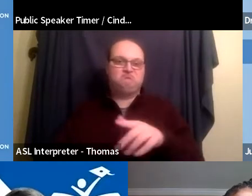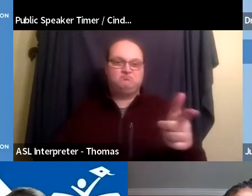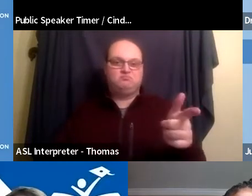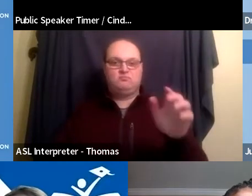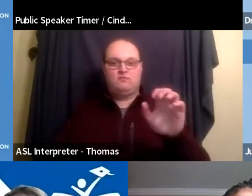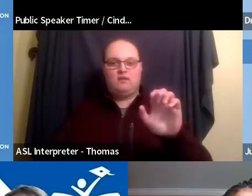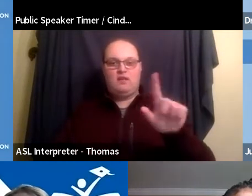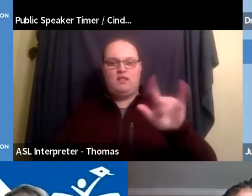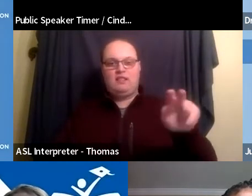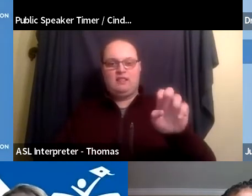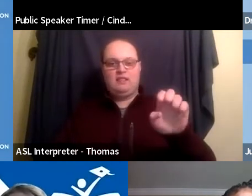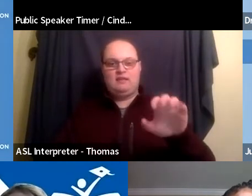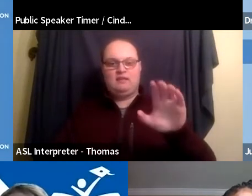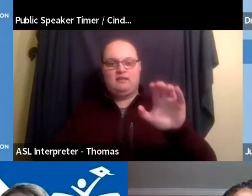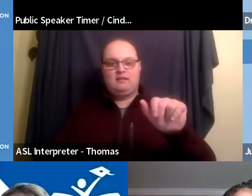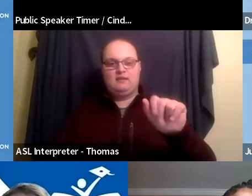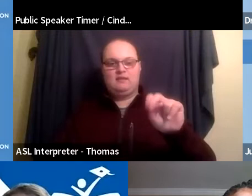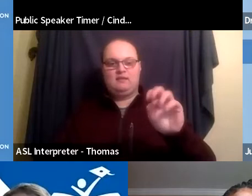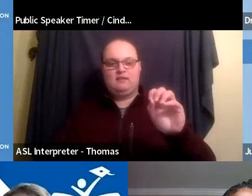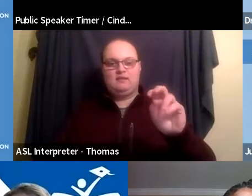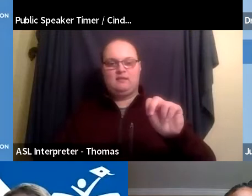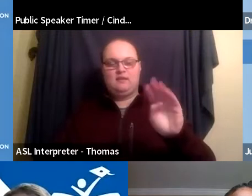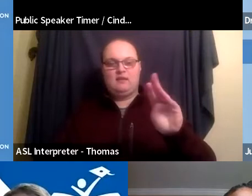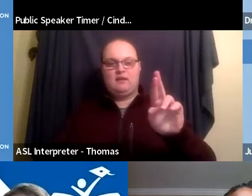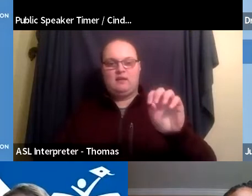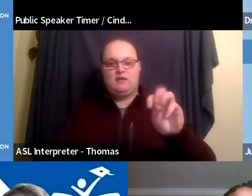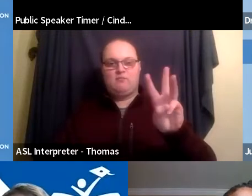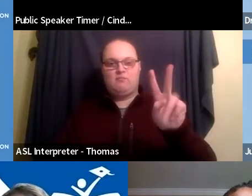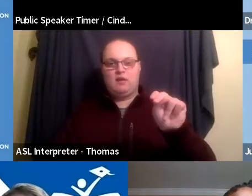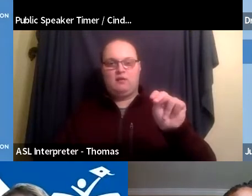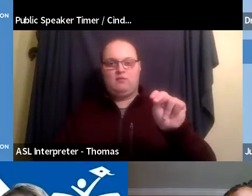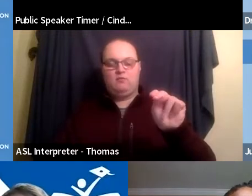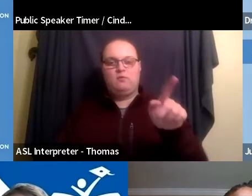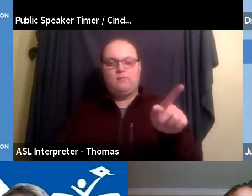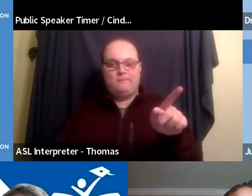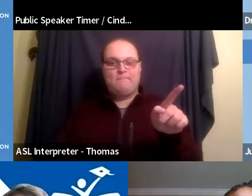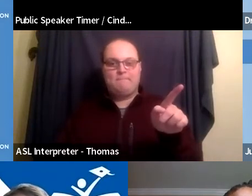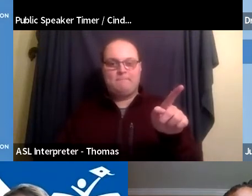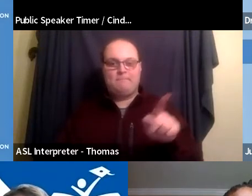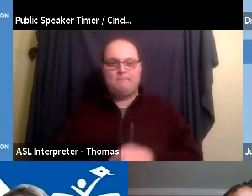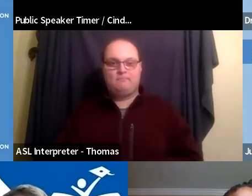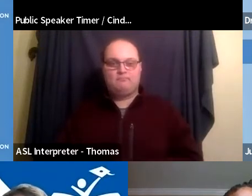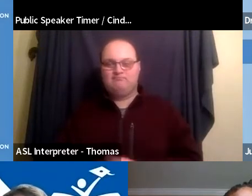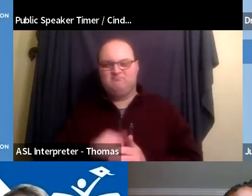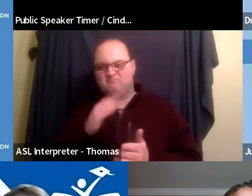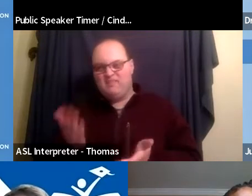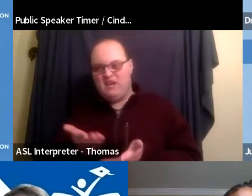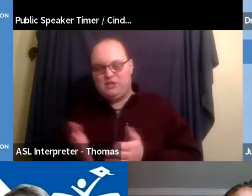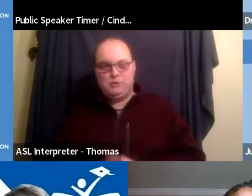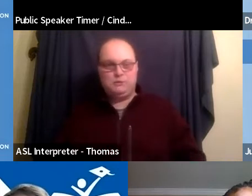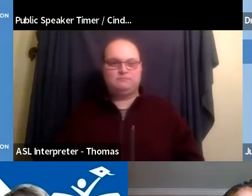Cannon Brown, opposed to proposed boundary changes. She's not in queue either.